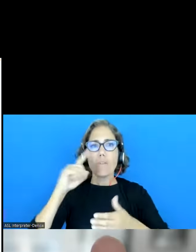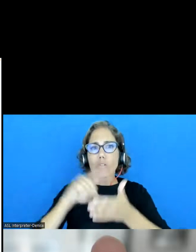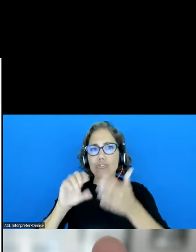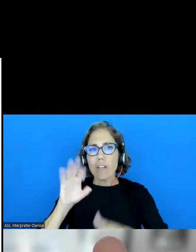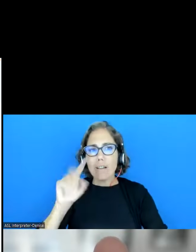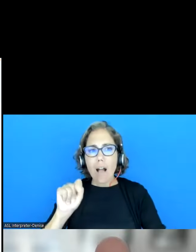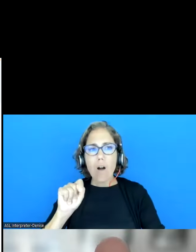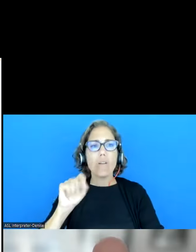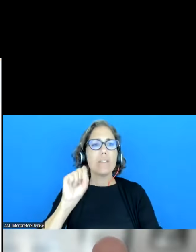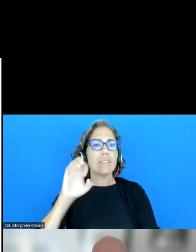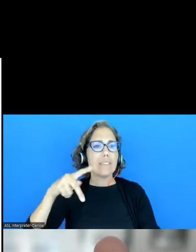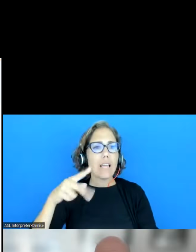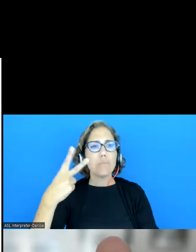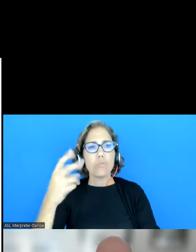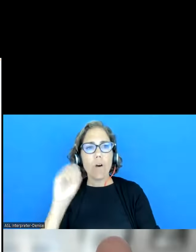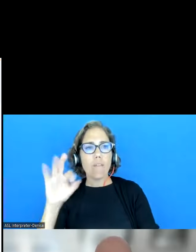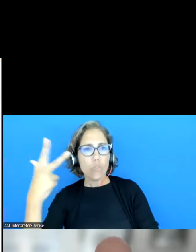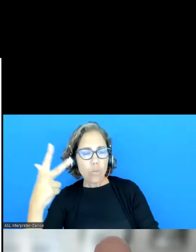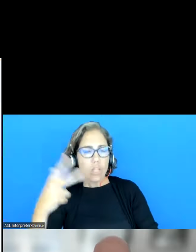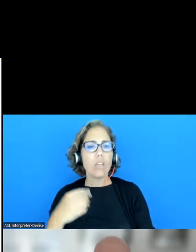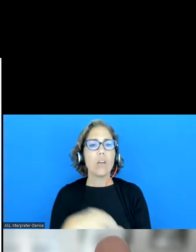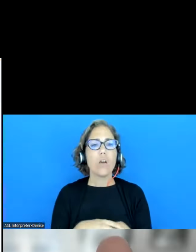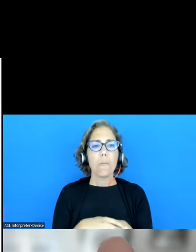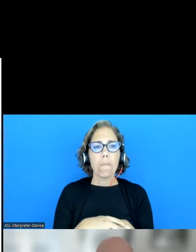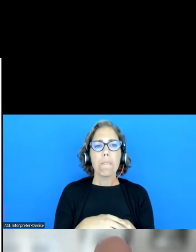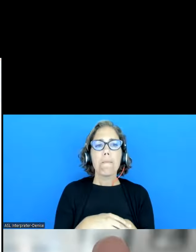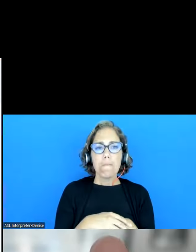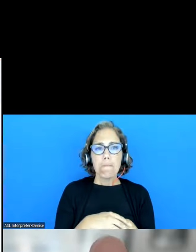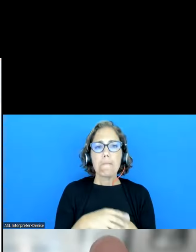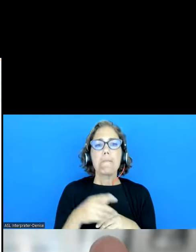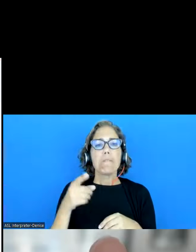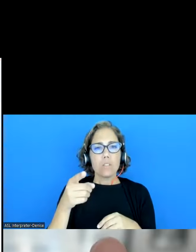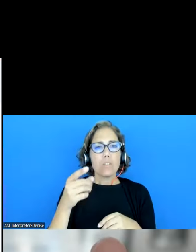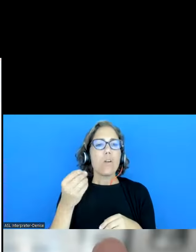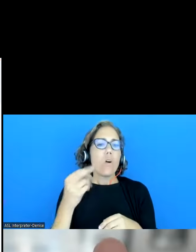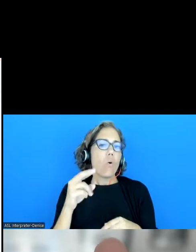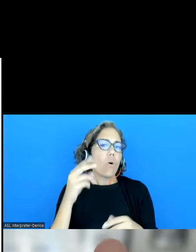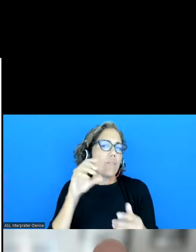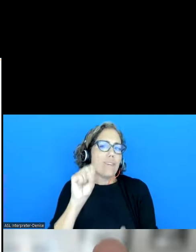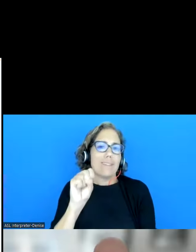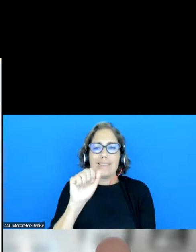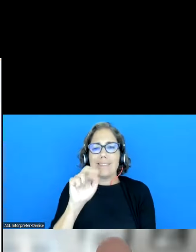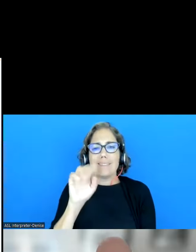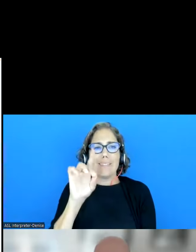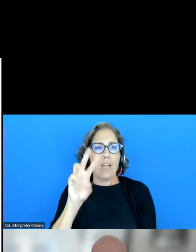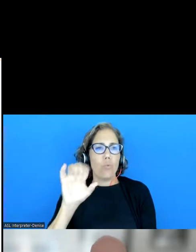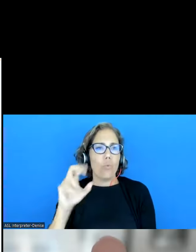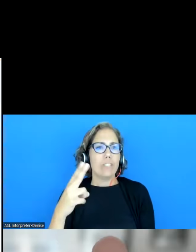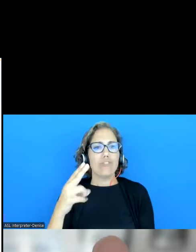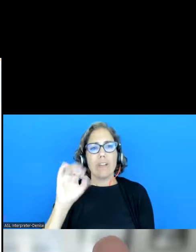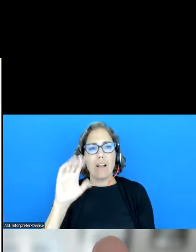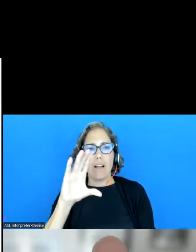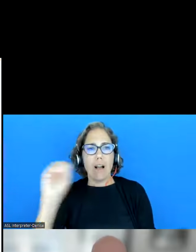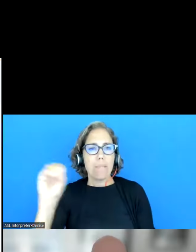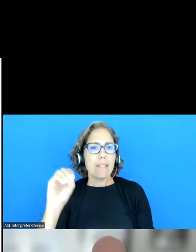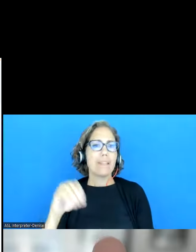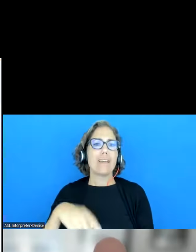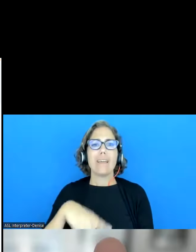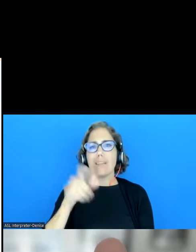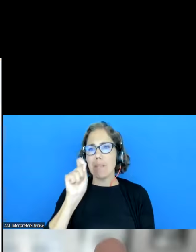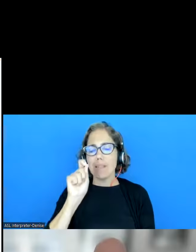3, pipe delimiter, the pipe delimiter, and then sandwich and company. And that delimiter can be a pipe, it can be a bullet, it can be a